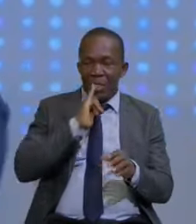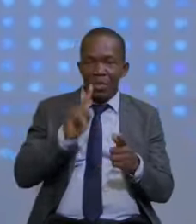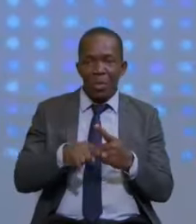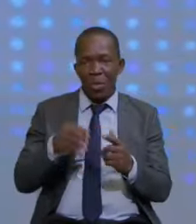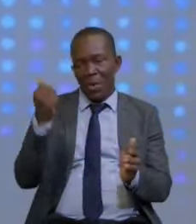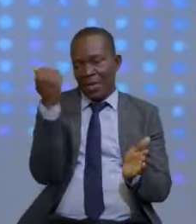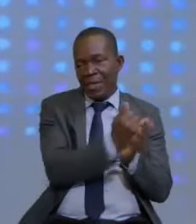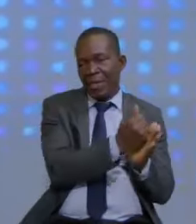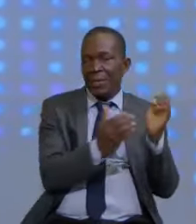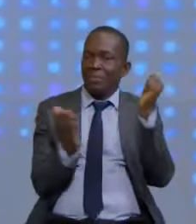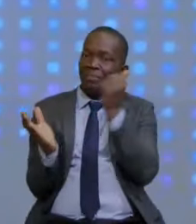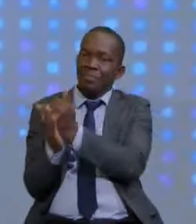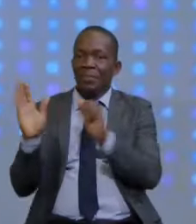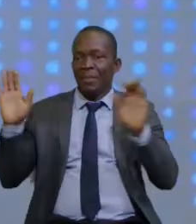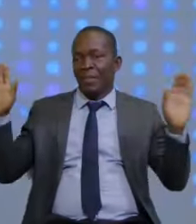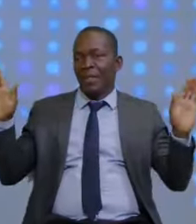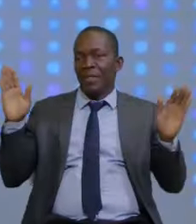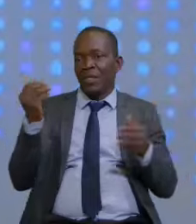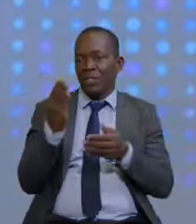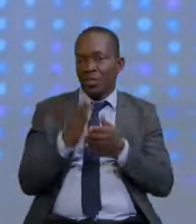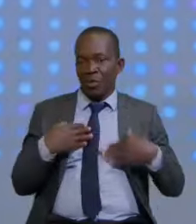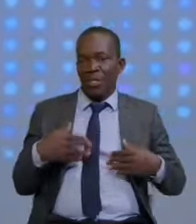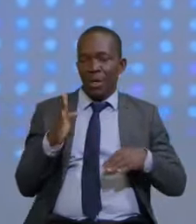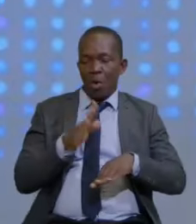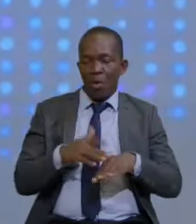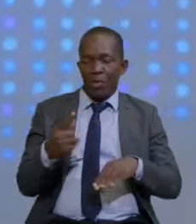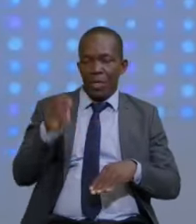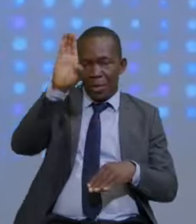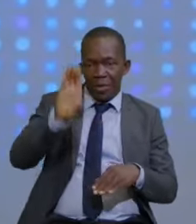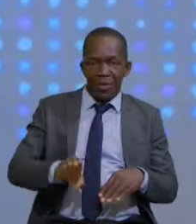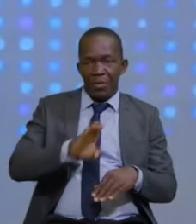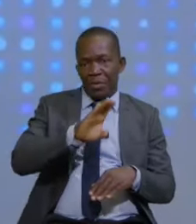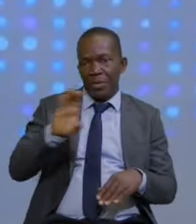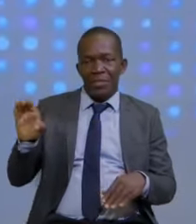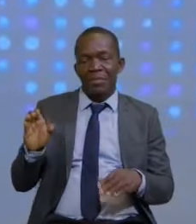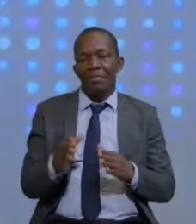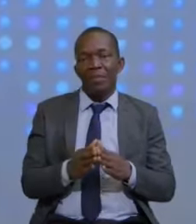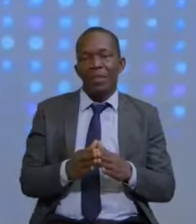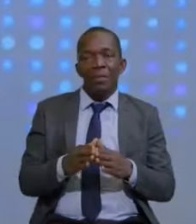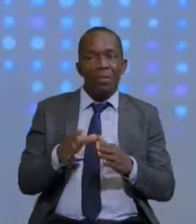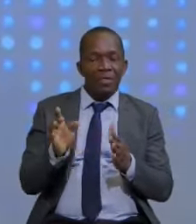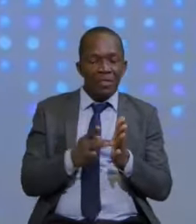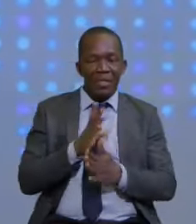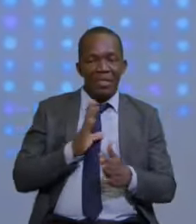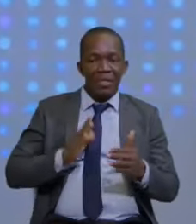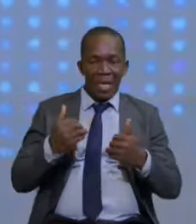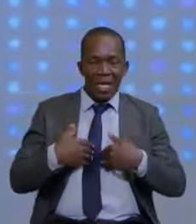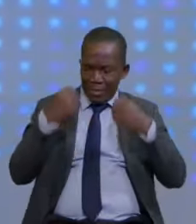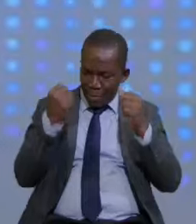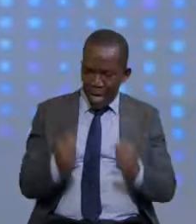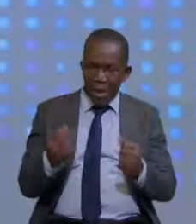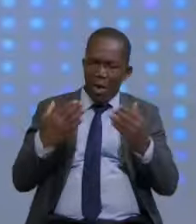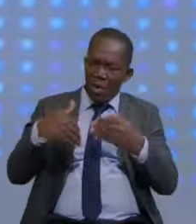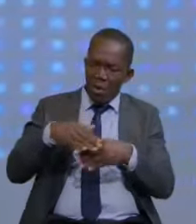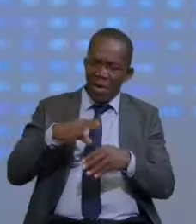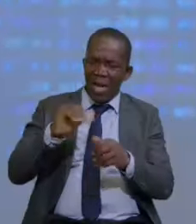But he had power over the worst enemy and the worst anyone could